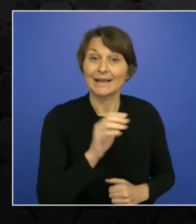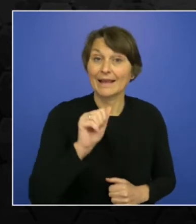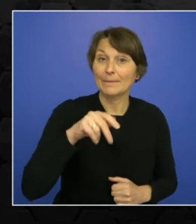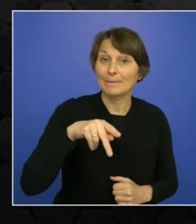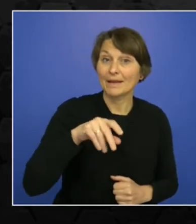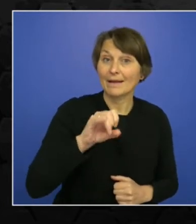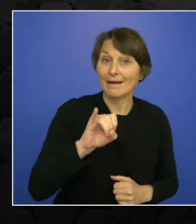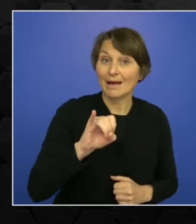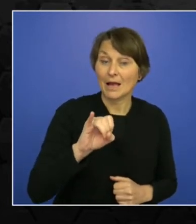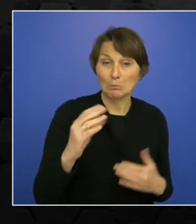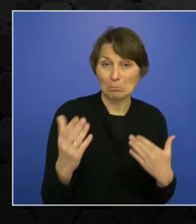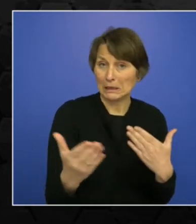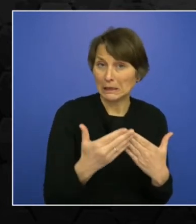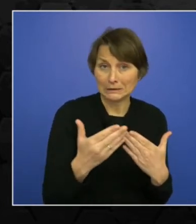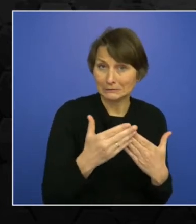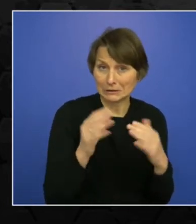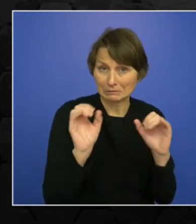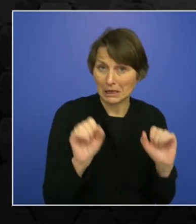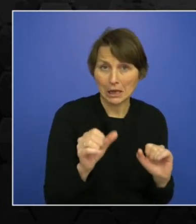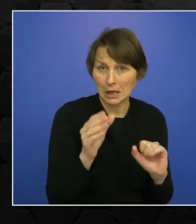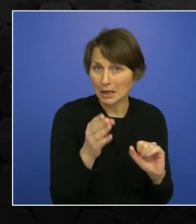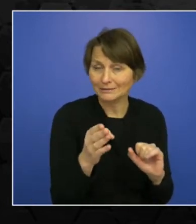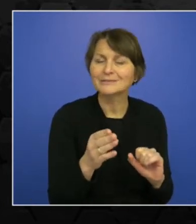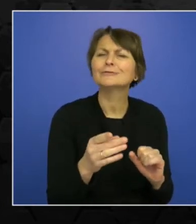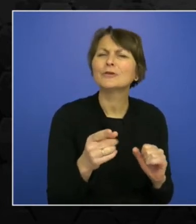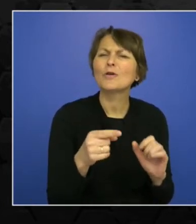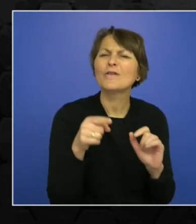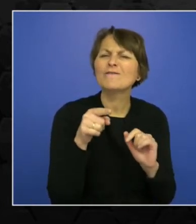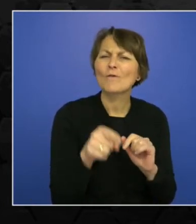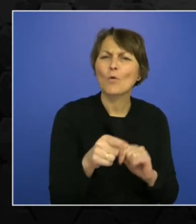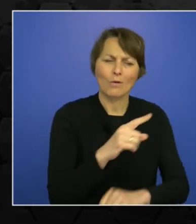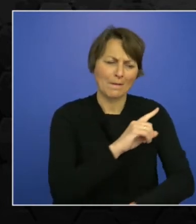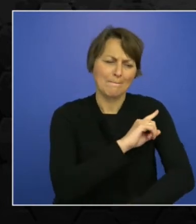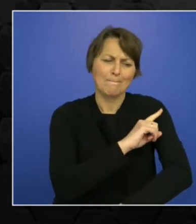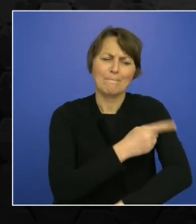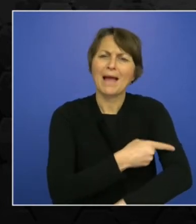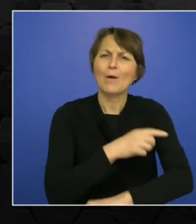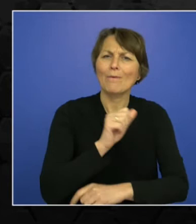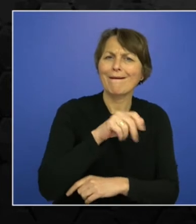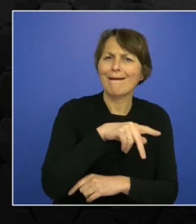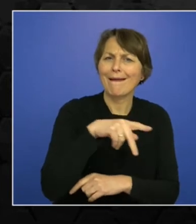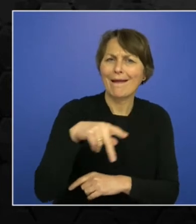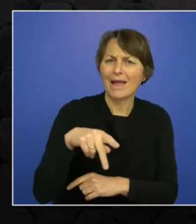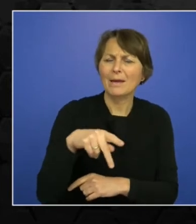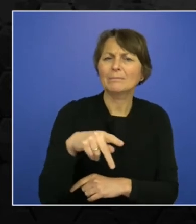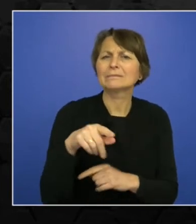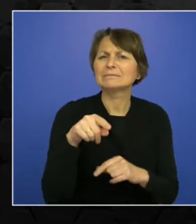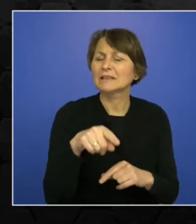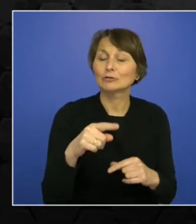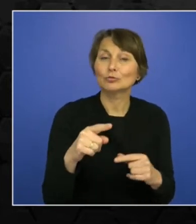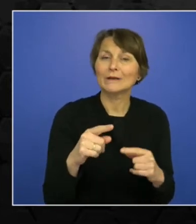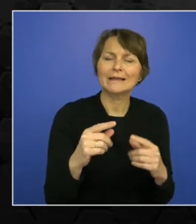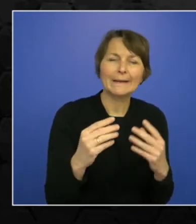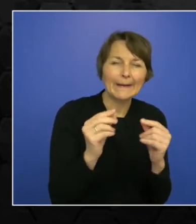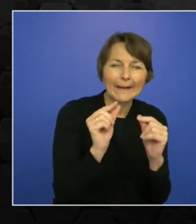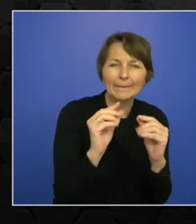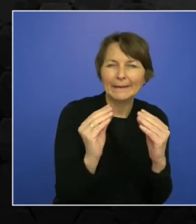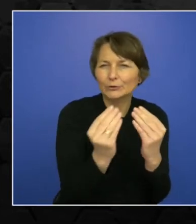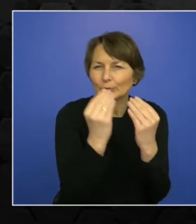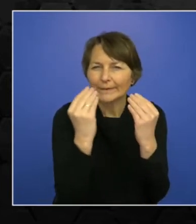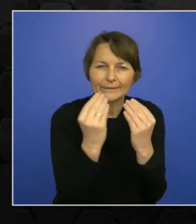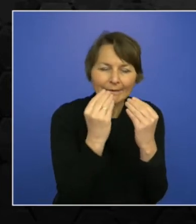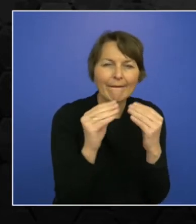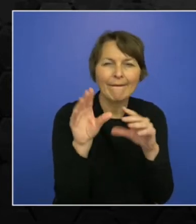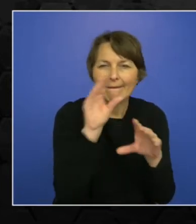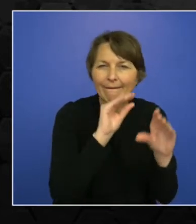and I use it in Power Apps as well. It just takes a little bit of training and research, but you can do it.